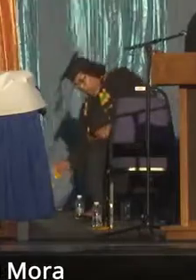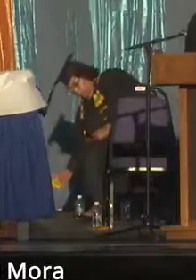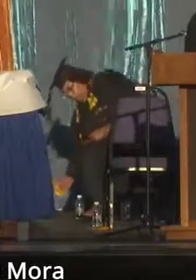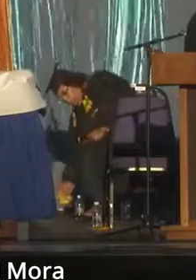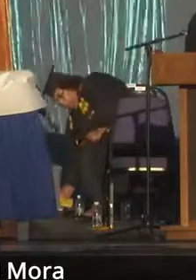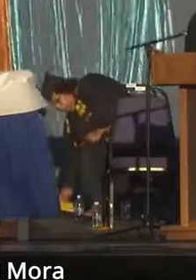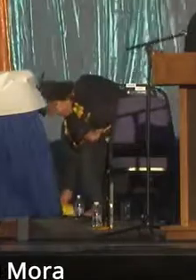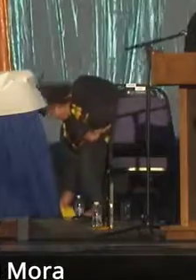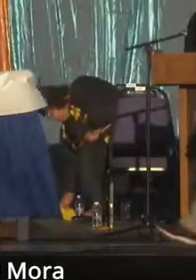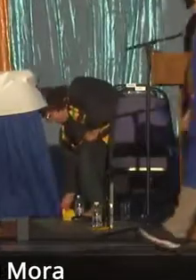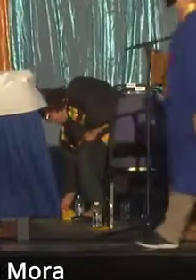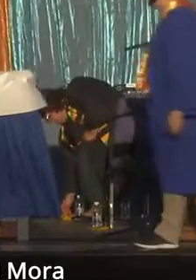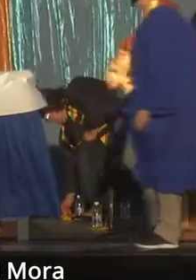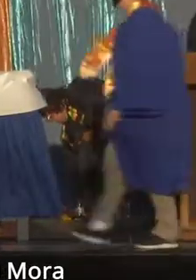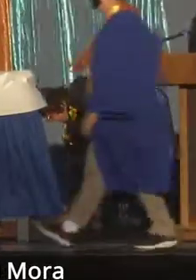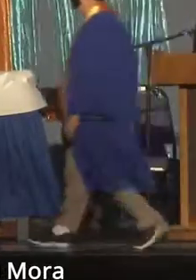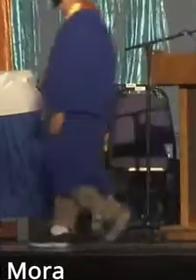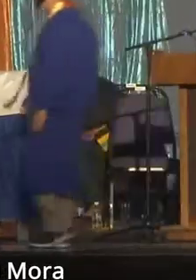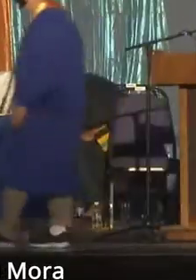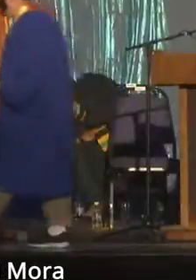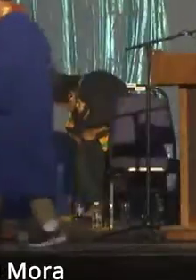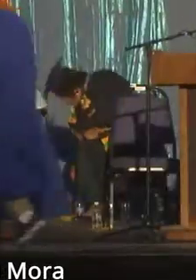Richard Mora, with high honors.